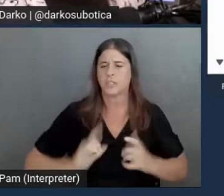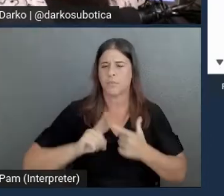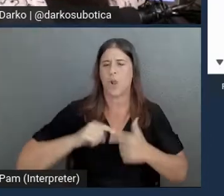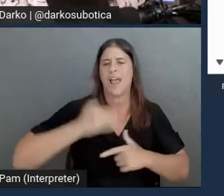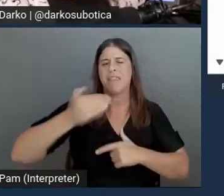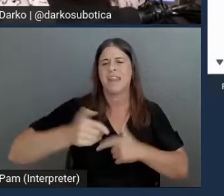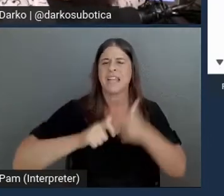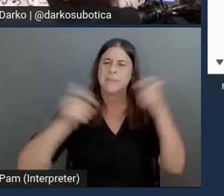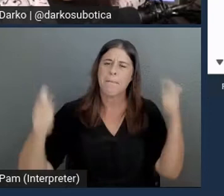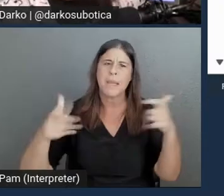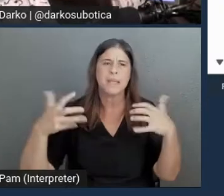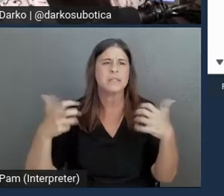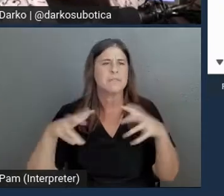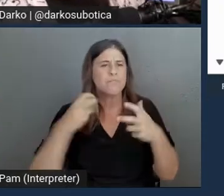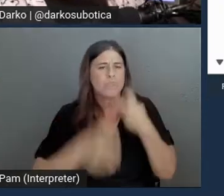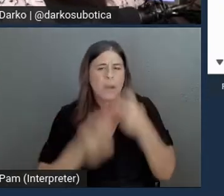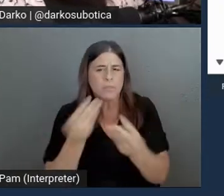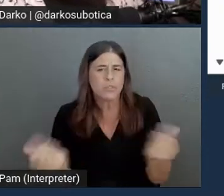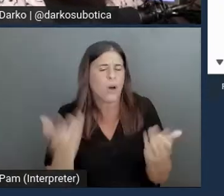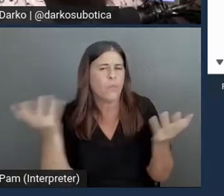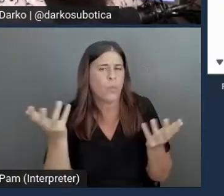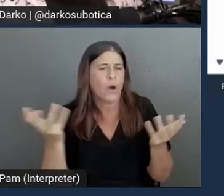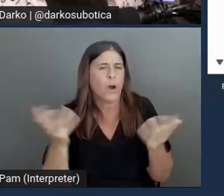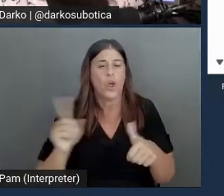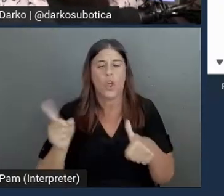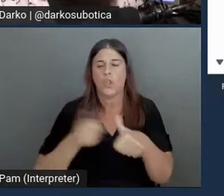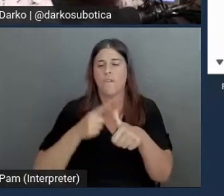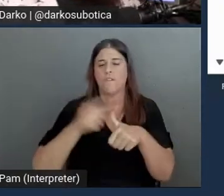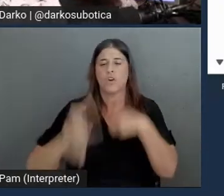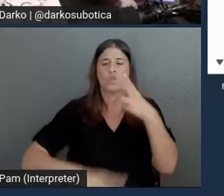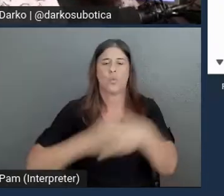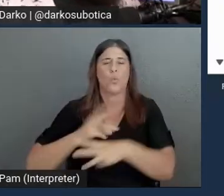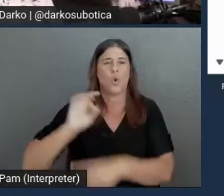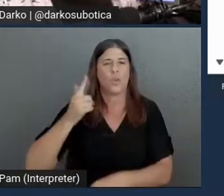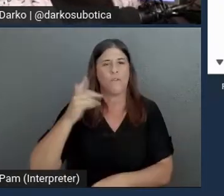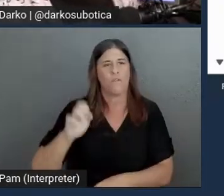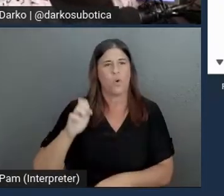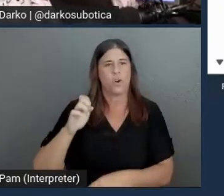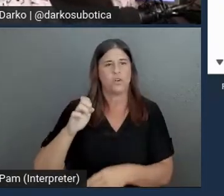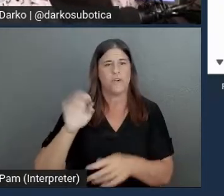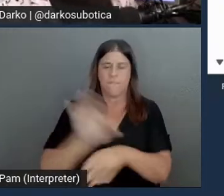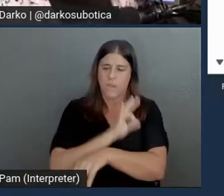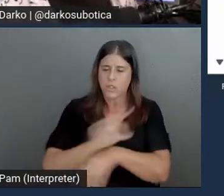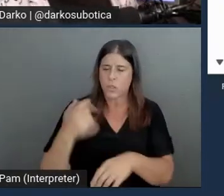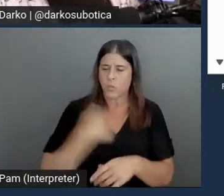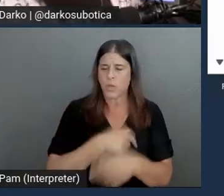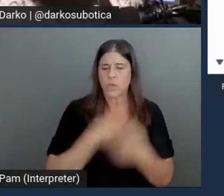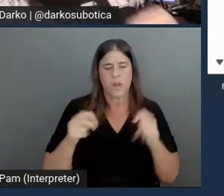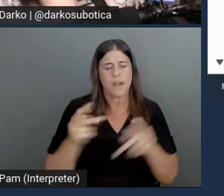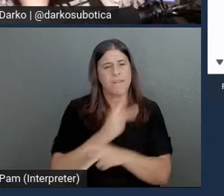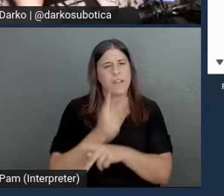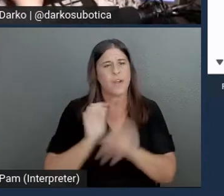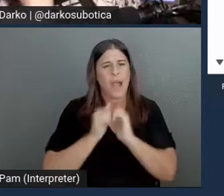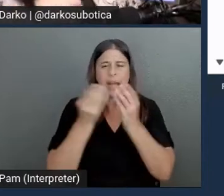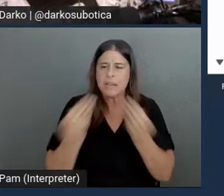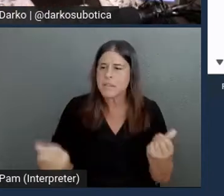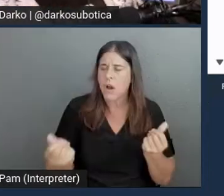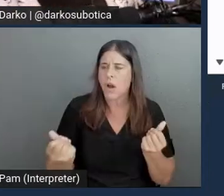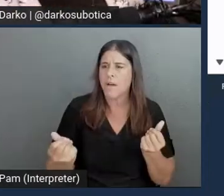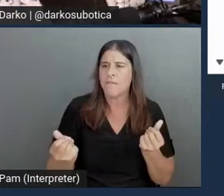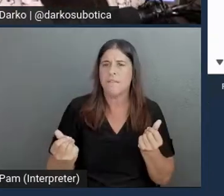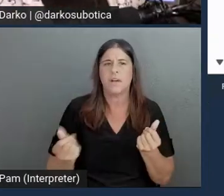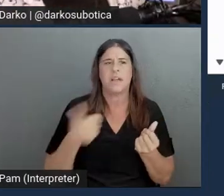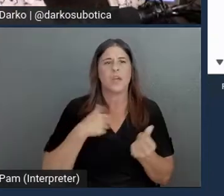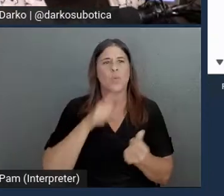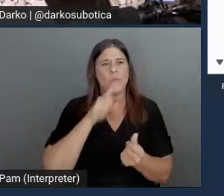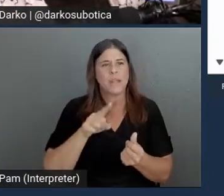can solve? So with the first WorldForge functionality, we've tried to solve the problem of, well, asset creation is a big trouble for